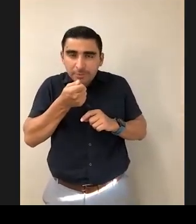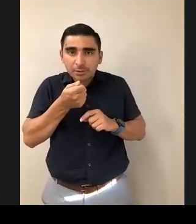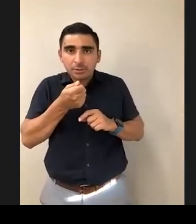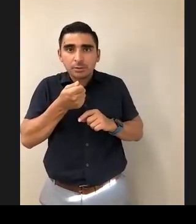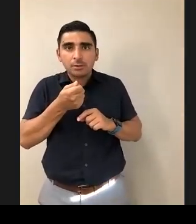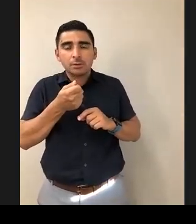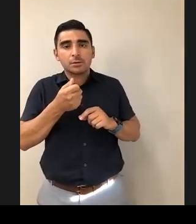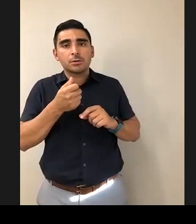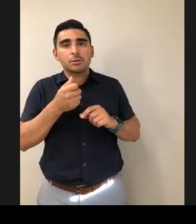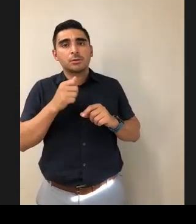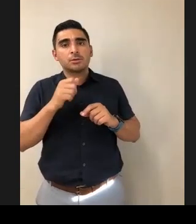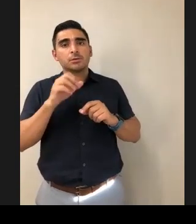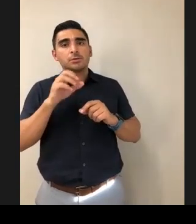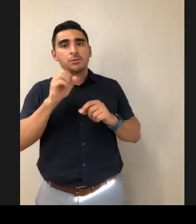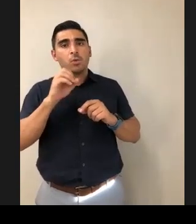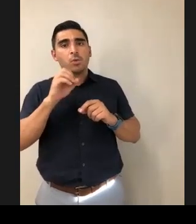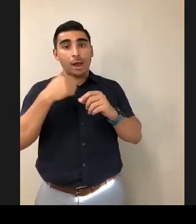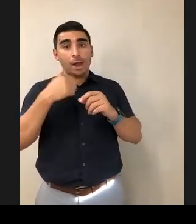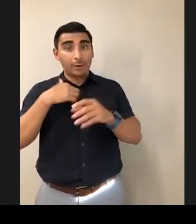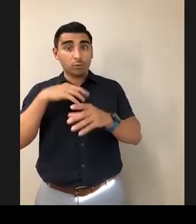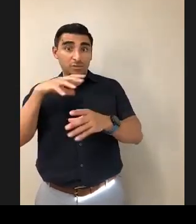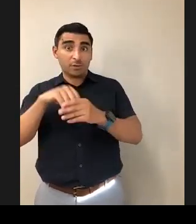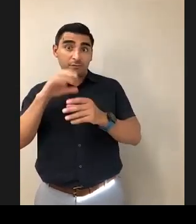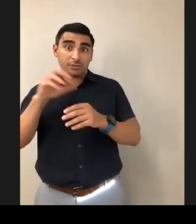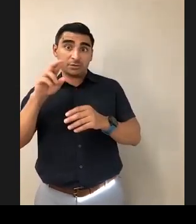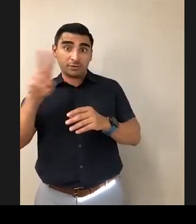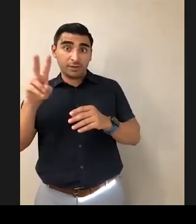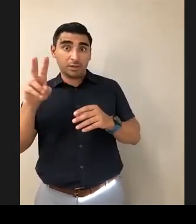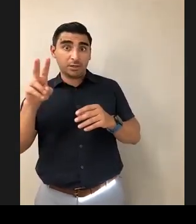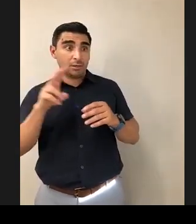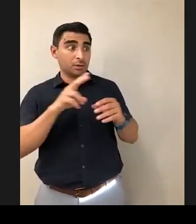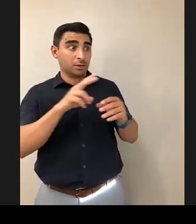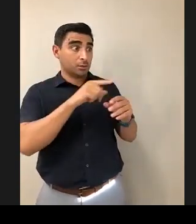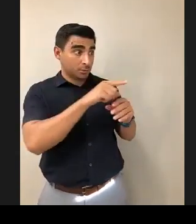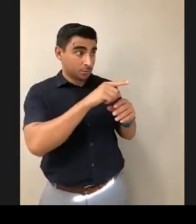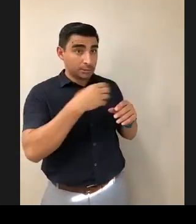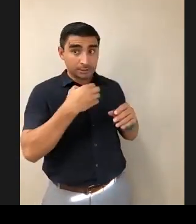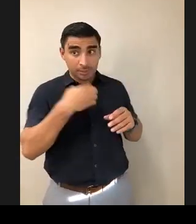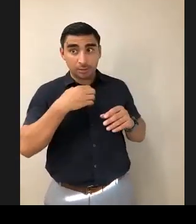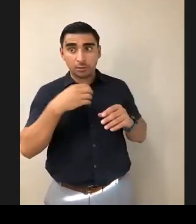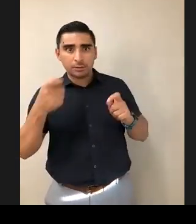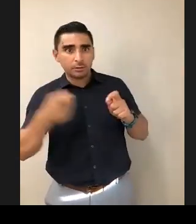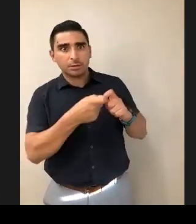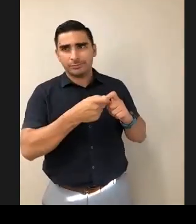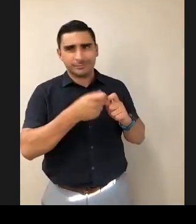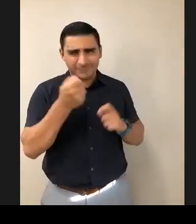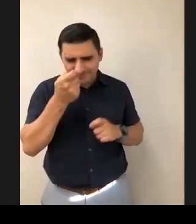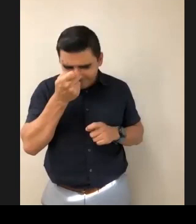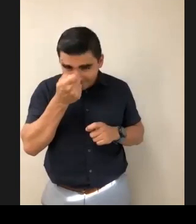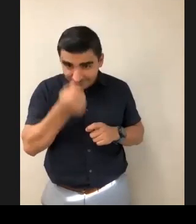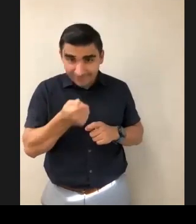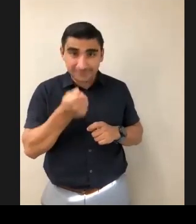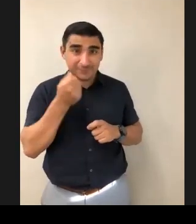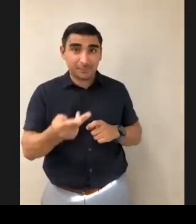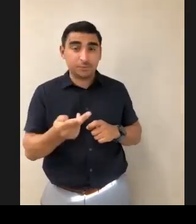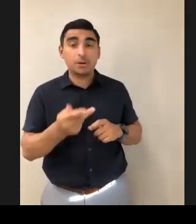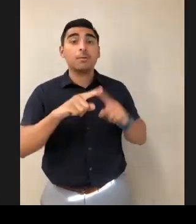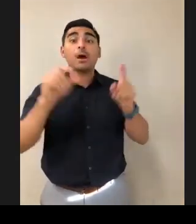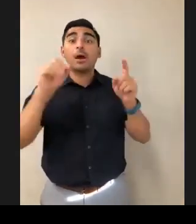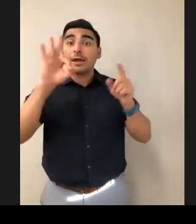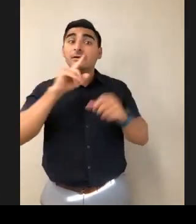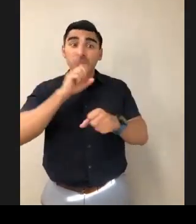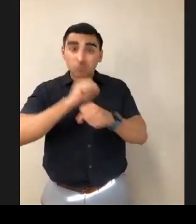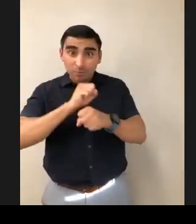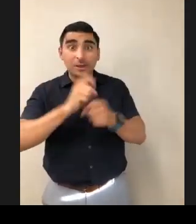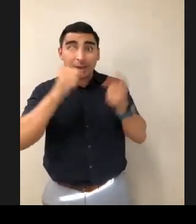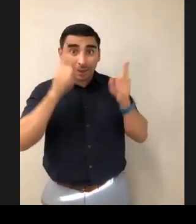participated in a CCRB investigation where they were retaliated against. But if in fact they were, then that allegation is